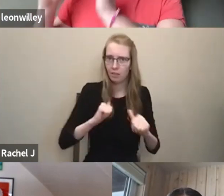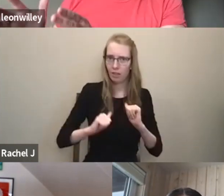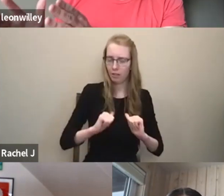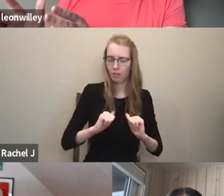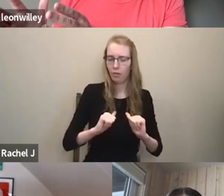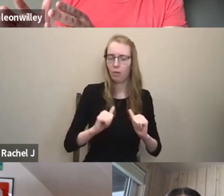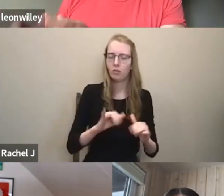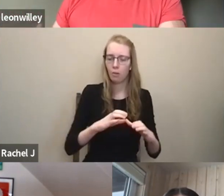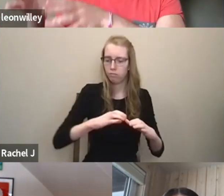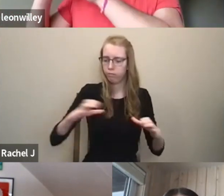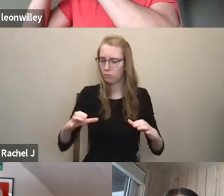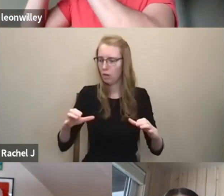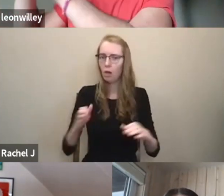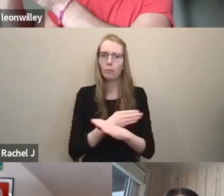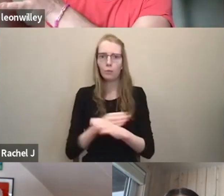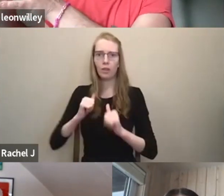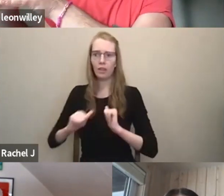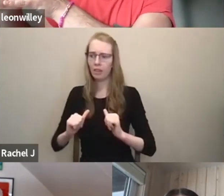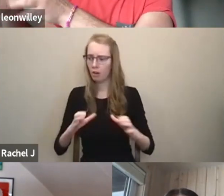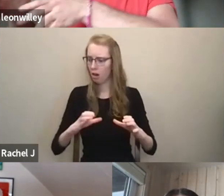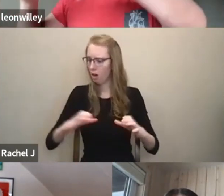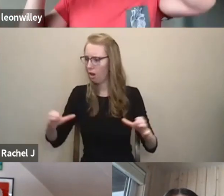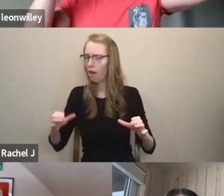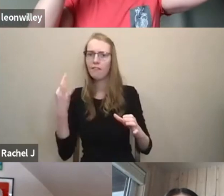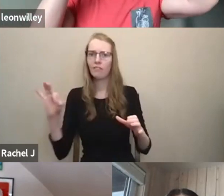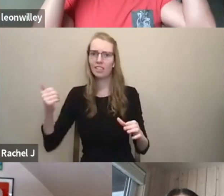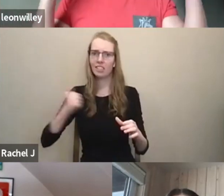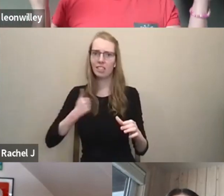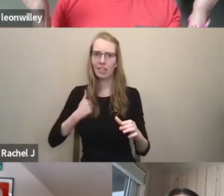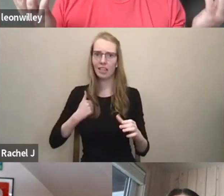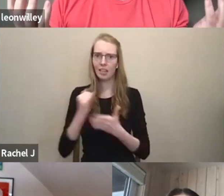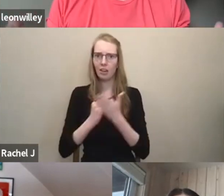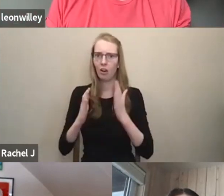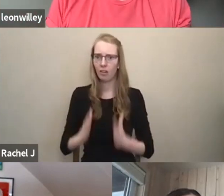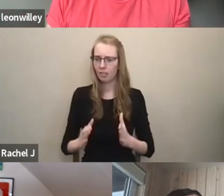an indie theater artist and a French Canadian artist. And,